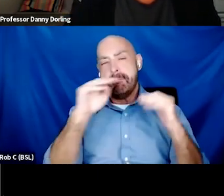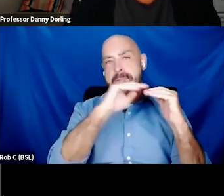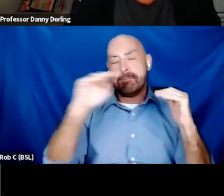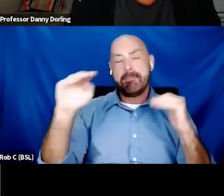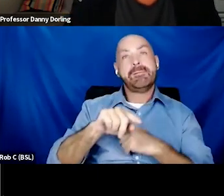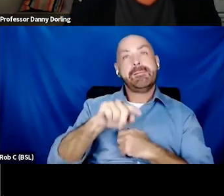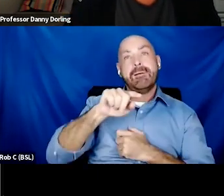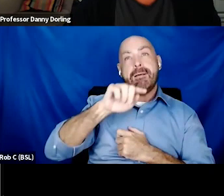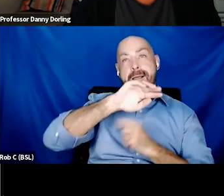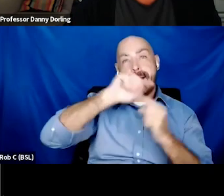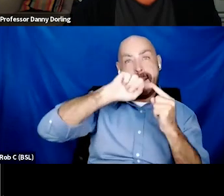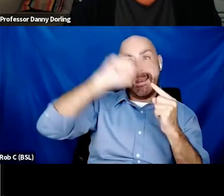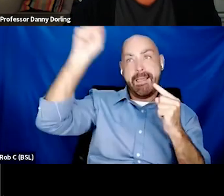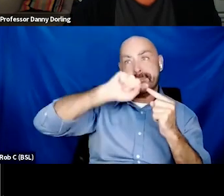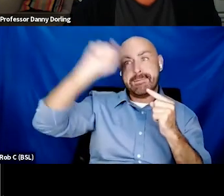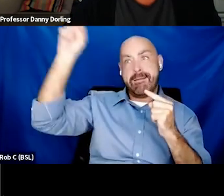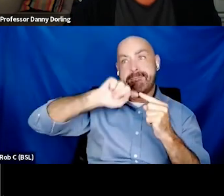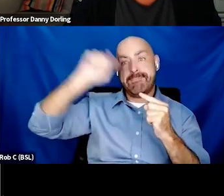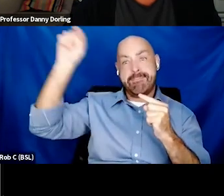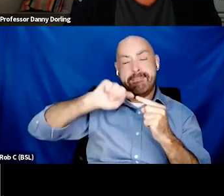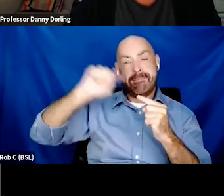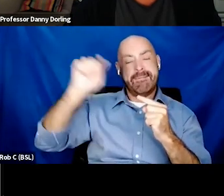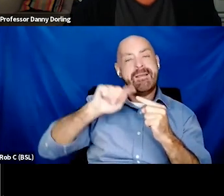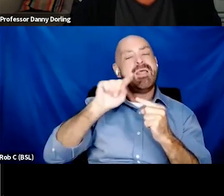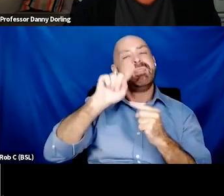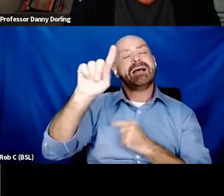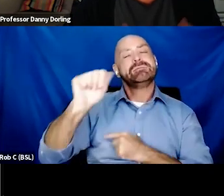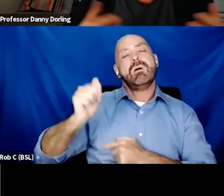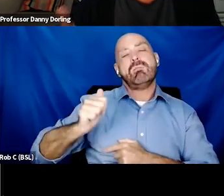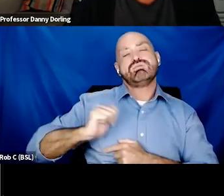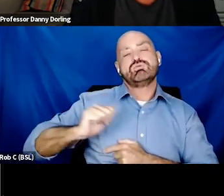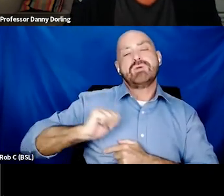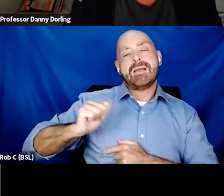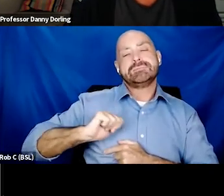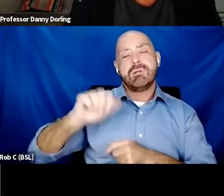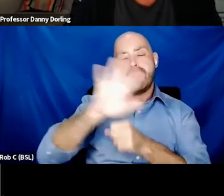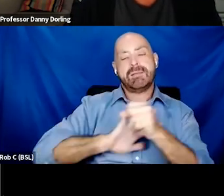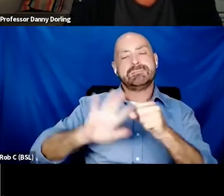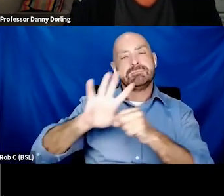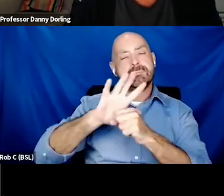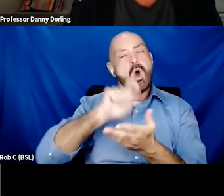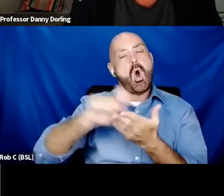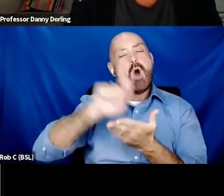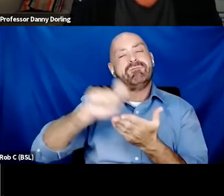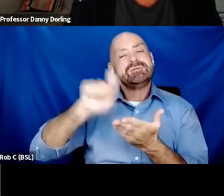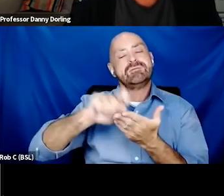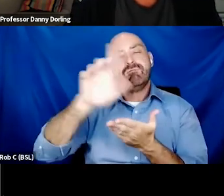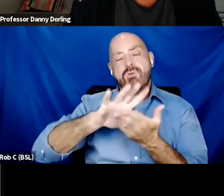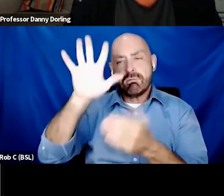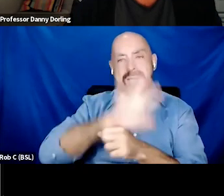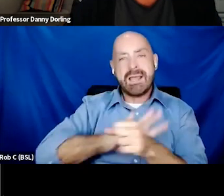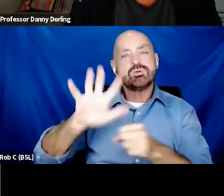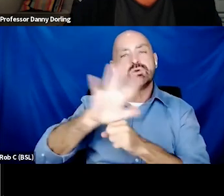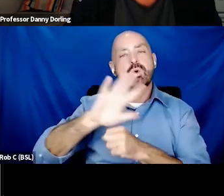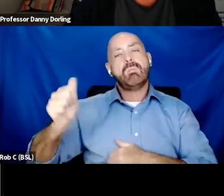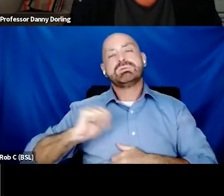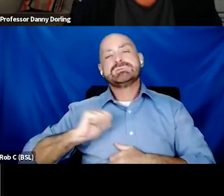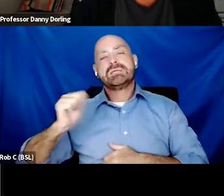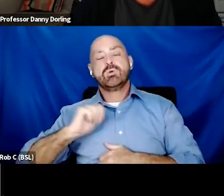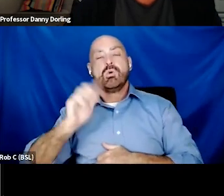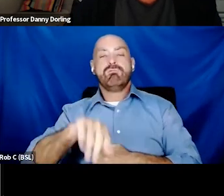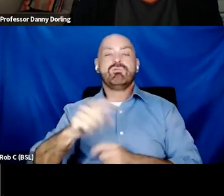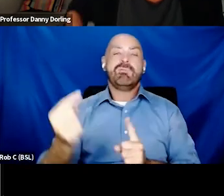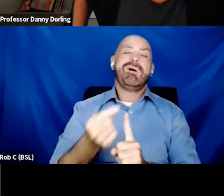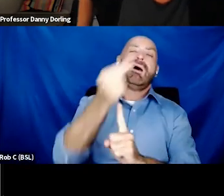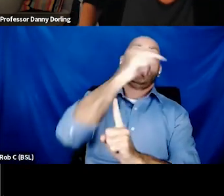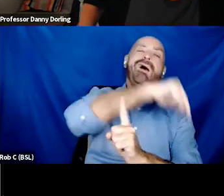the projections that the Office for National Statistics had made. Their projections based on data in 2012,